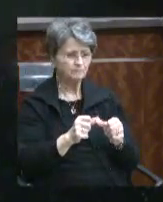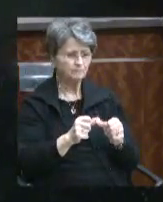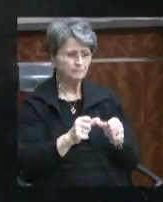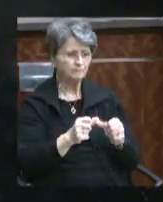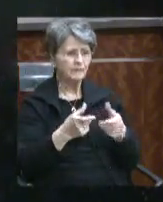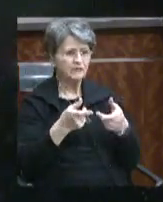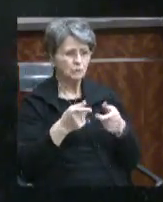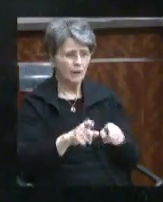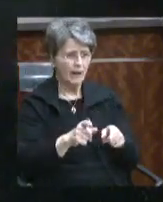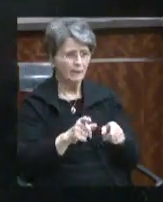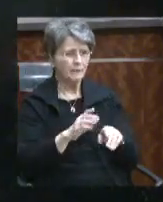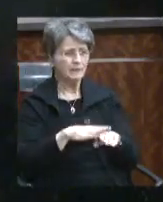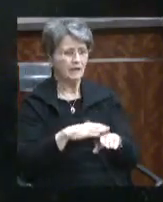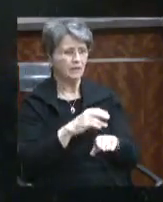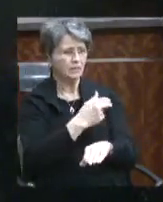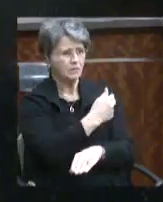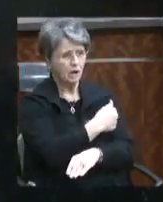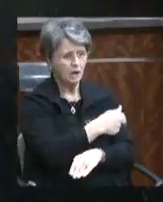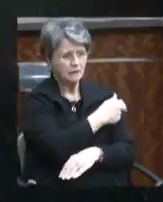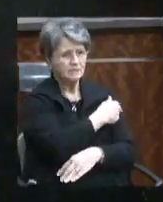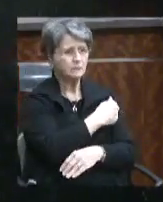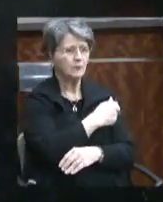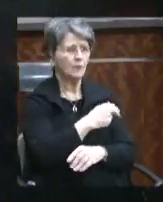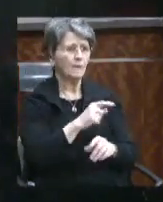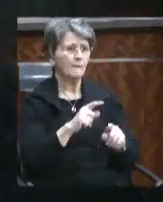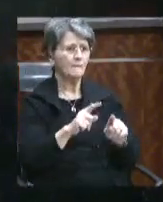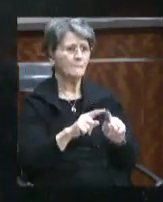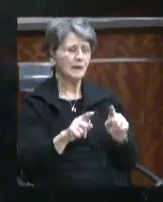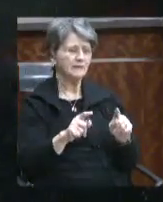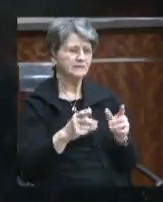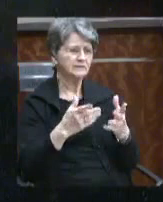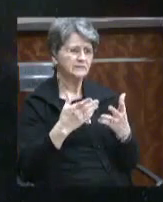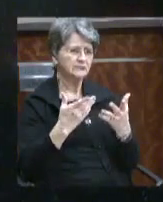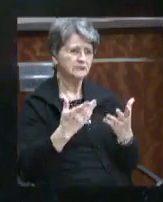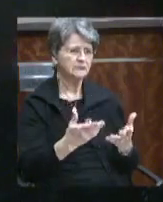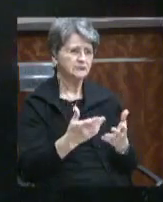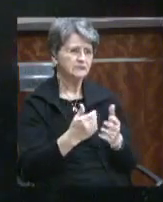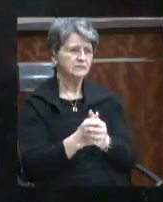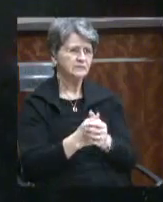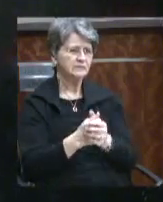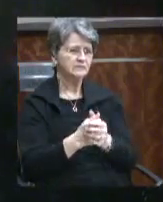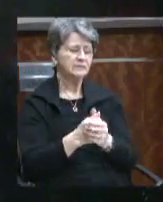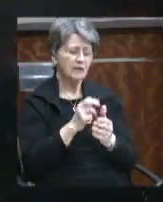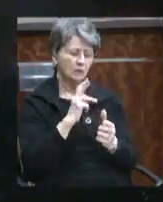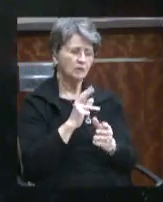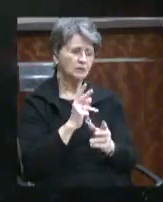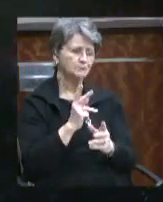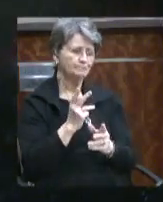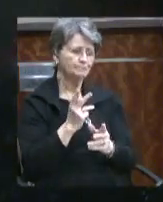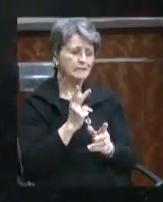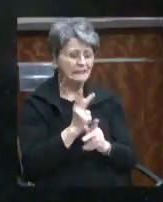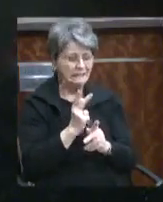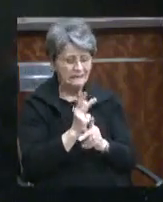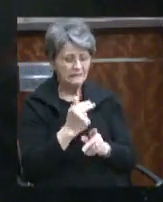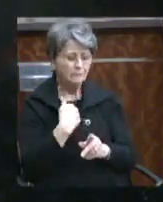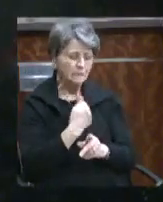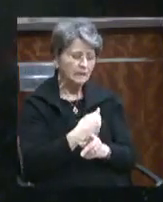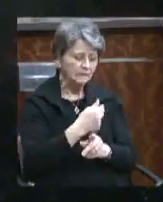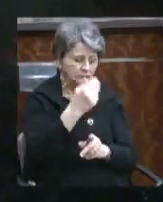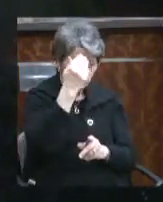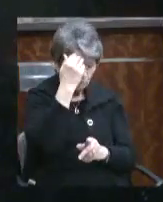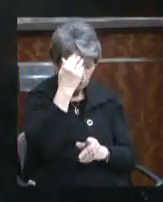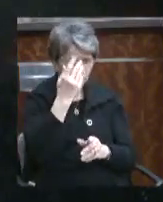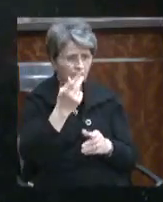continue to happen at the hospital, but they're at least keeping us abreast of what's happening.